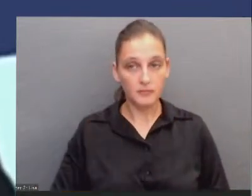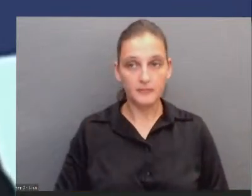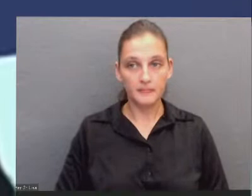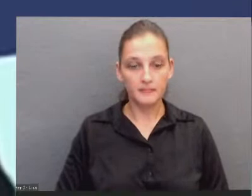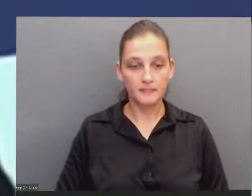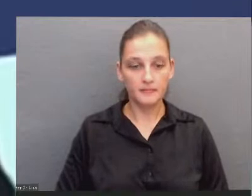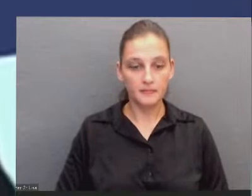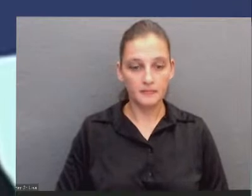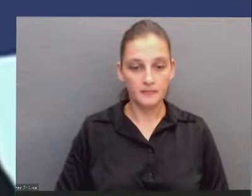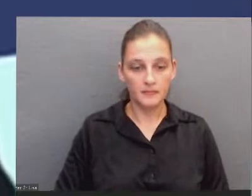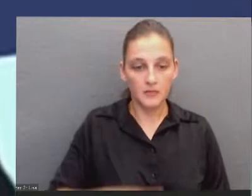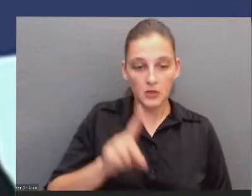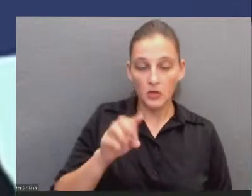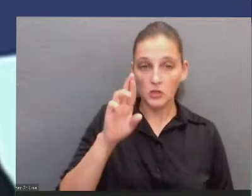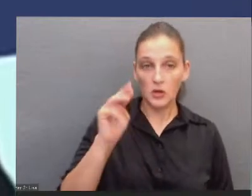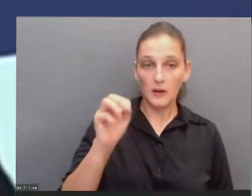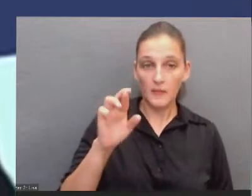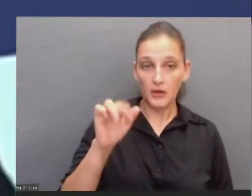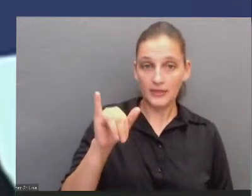Dr. Martinez, please.